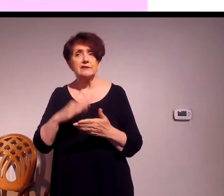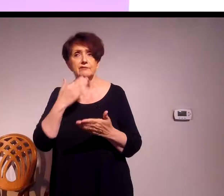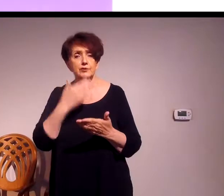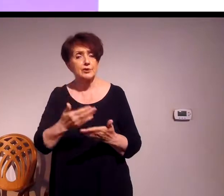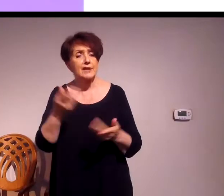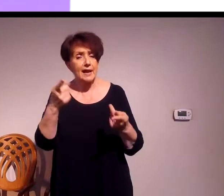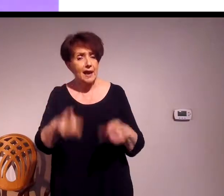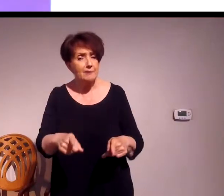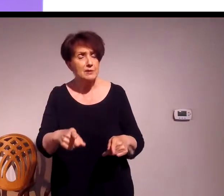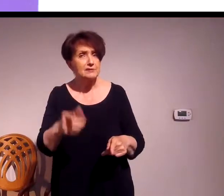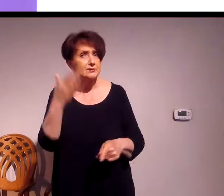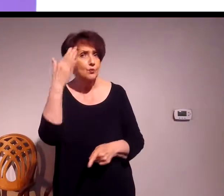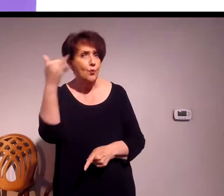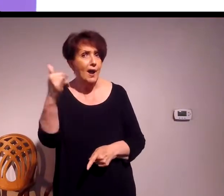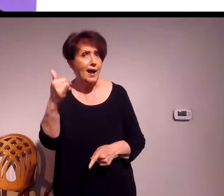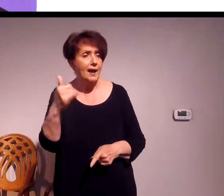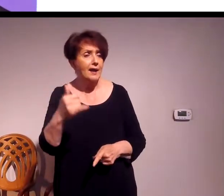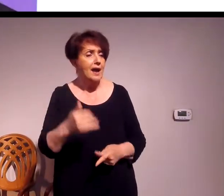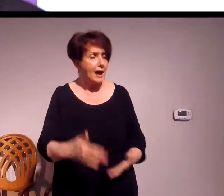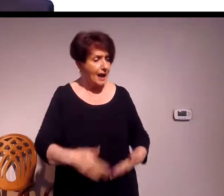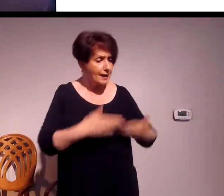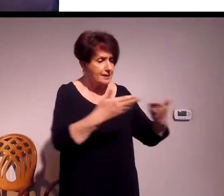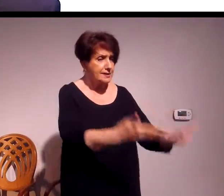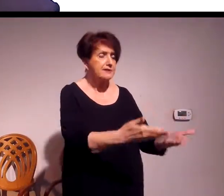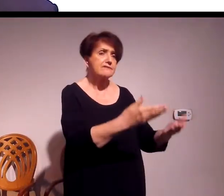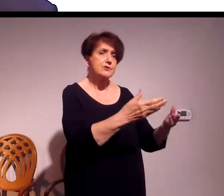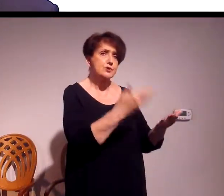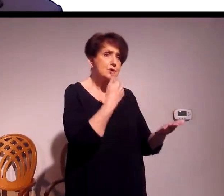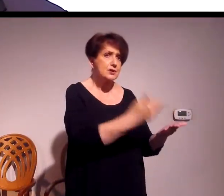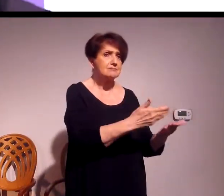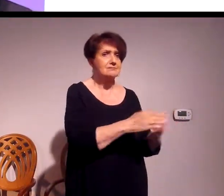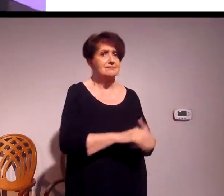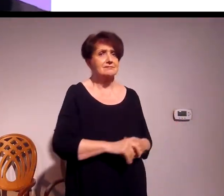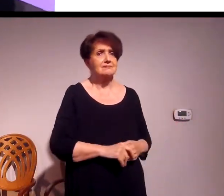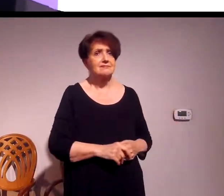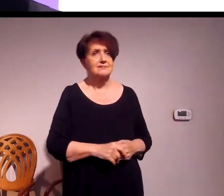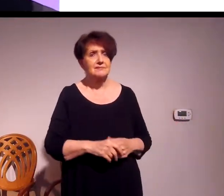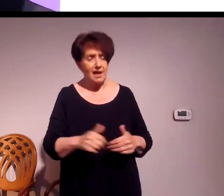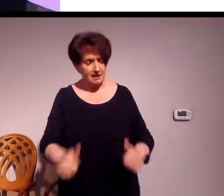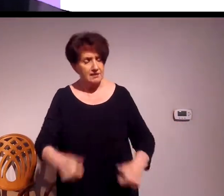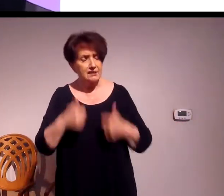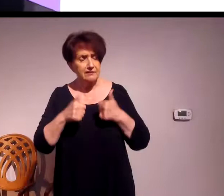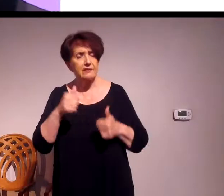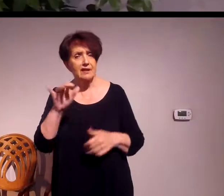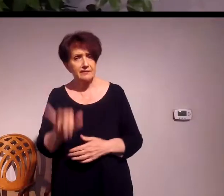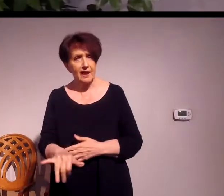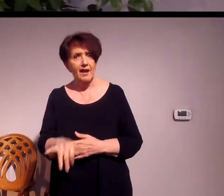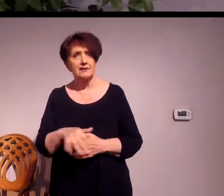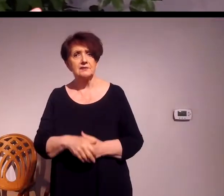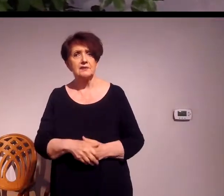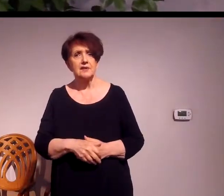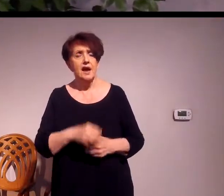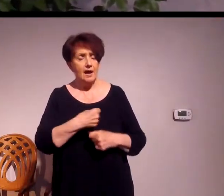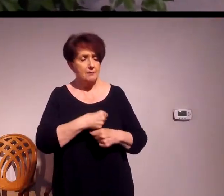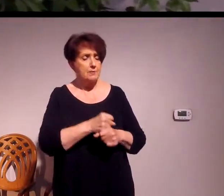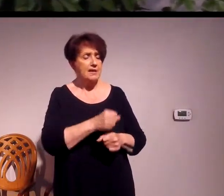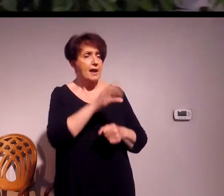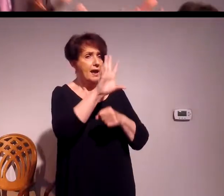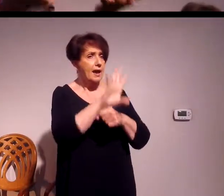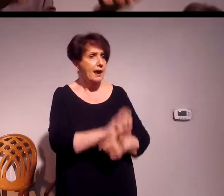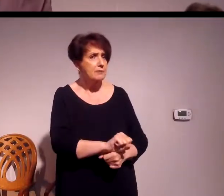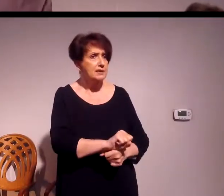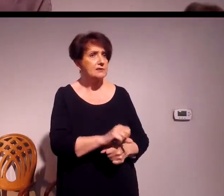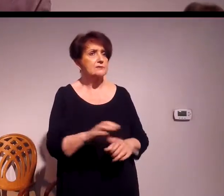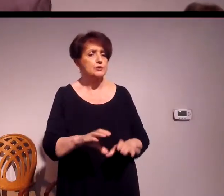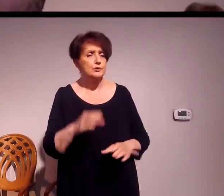happens to me just because I do good stuff to other people. I try to live like that. And I try to psych myself up, make it a habit of doing good things